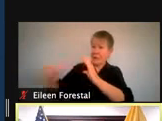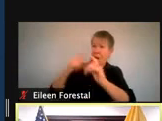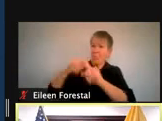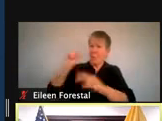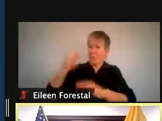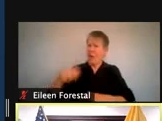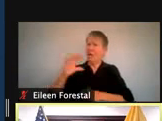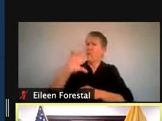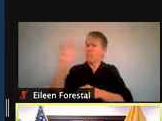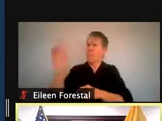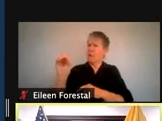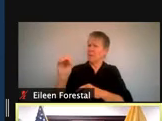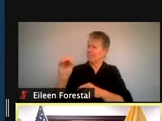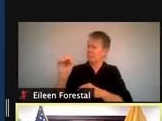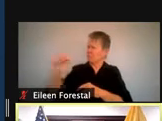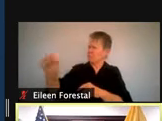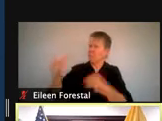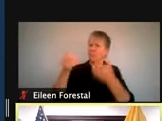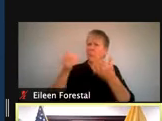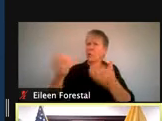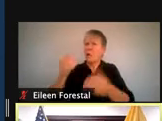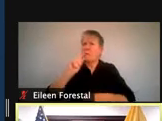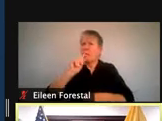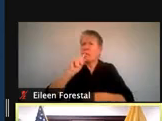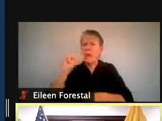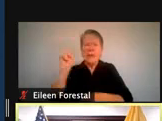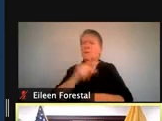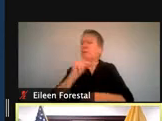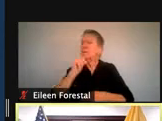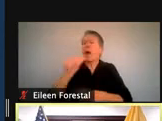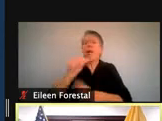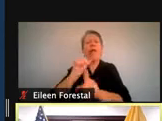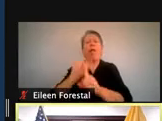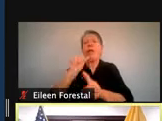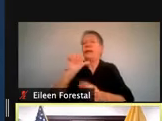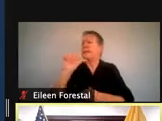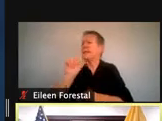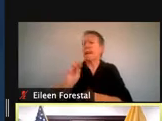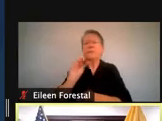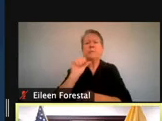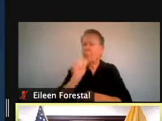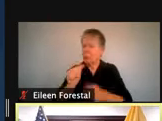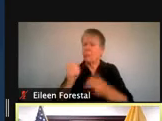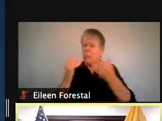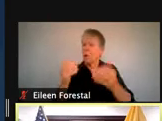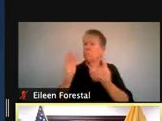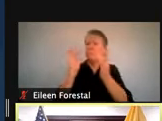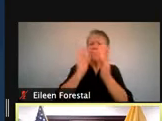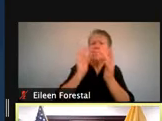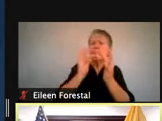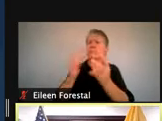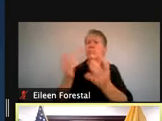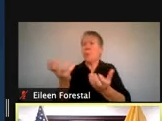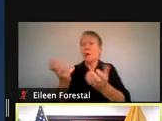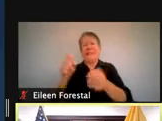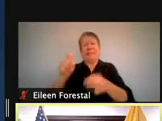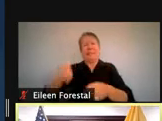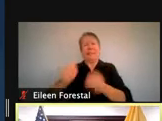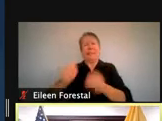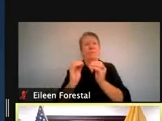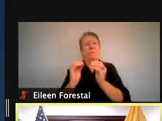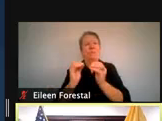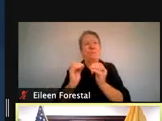our community contact tracing core. Across the board, we have been aggressive in building our